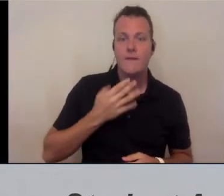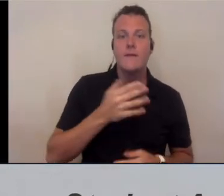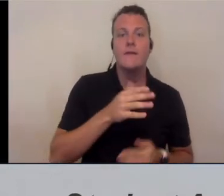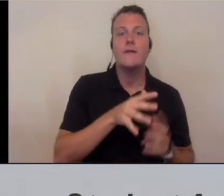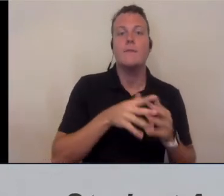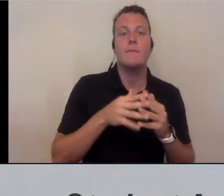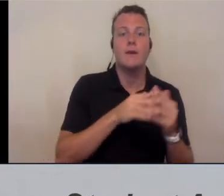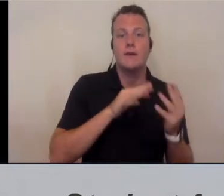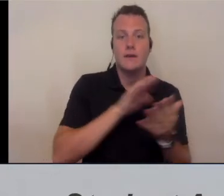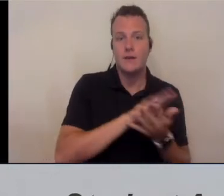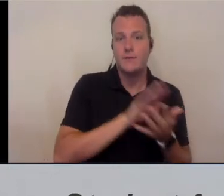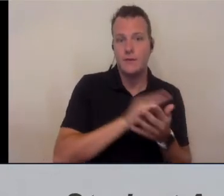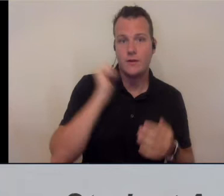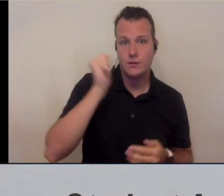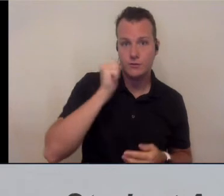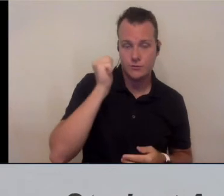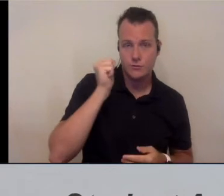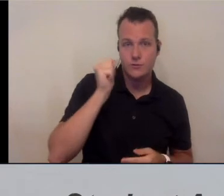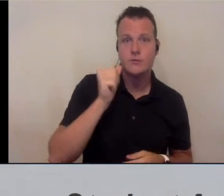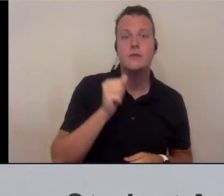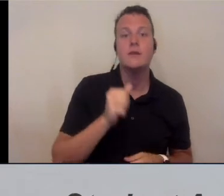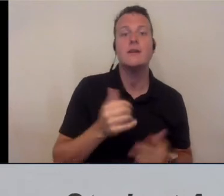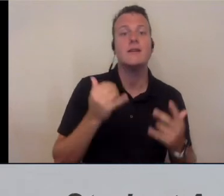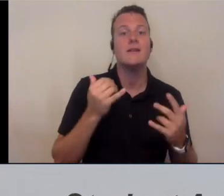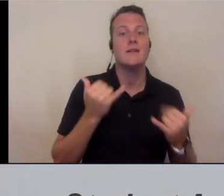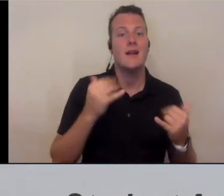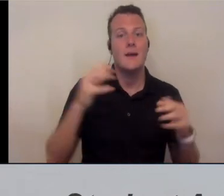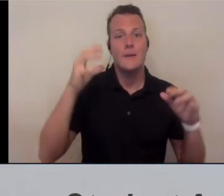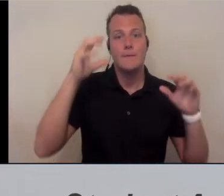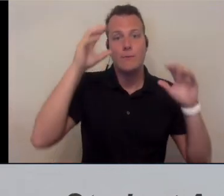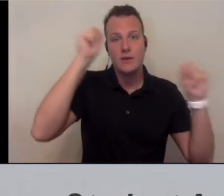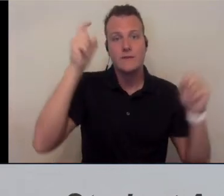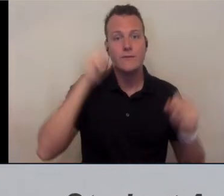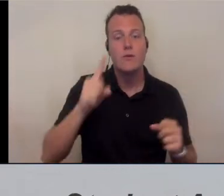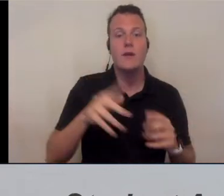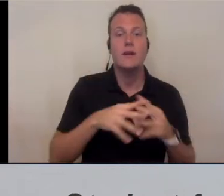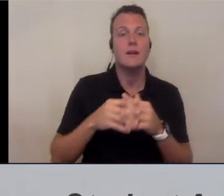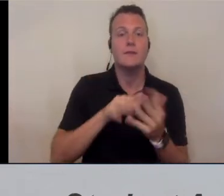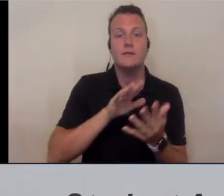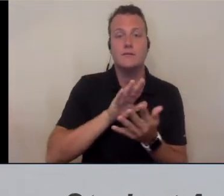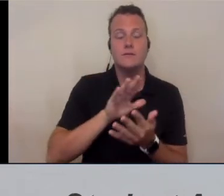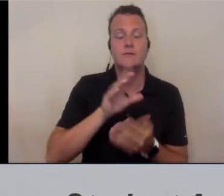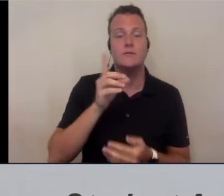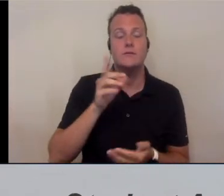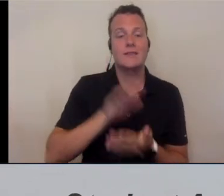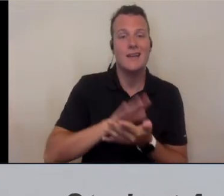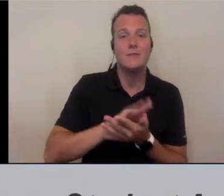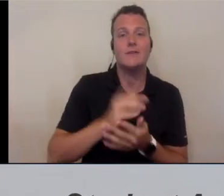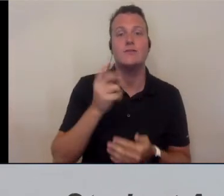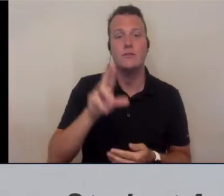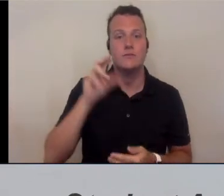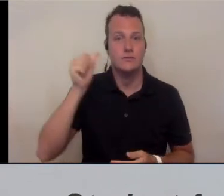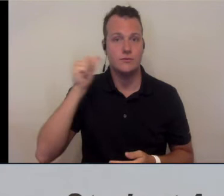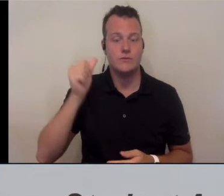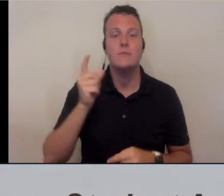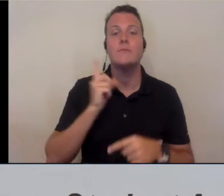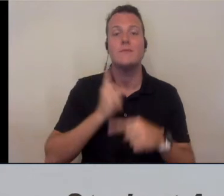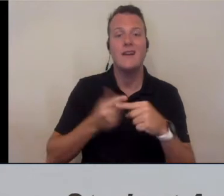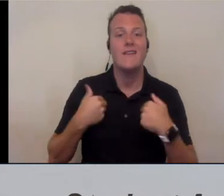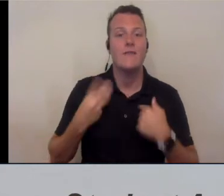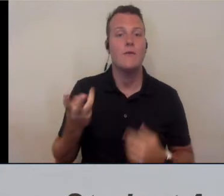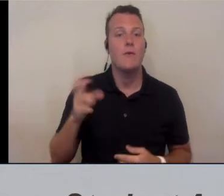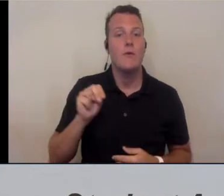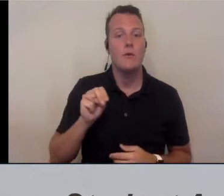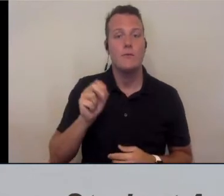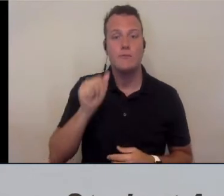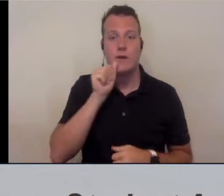American Academy of Audiology and is the President of the Academy of Doctors of Audiology. She also has her own private practice